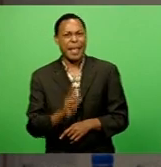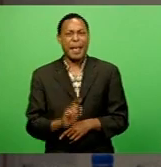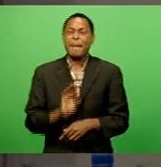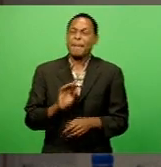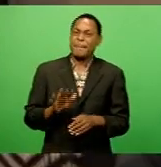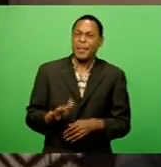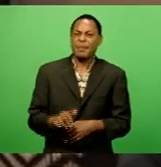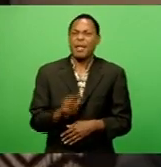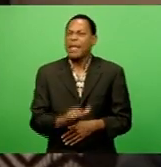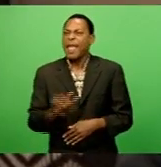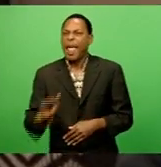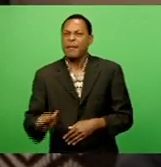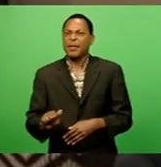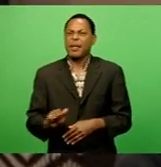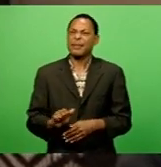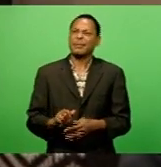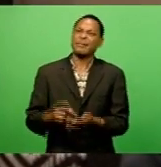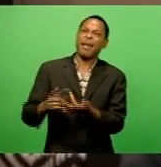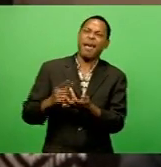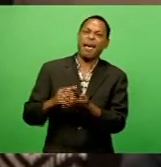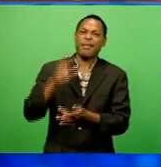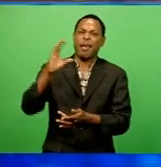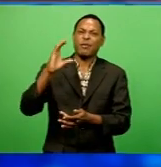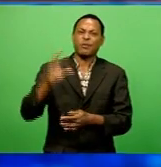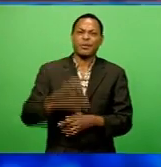role externally in the coming days.